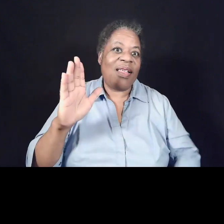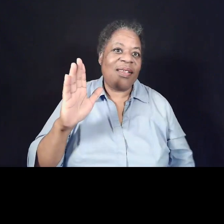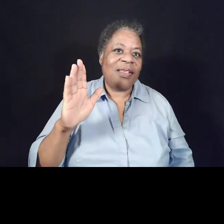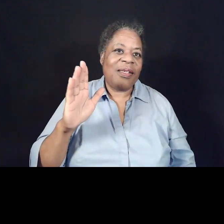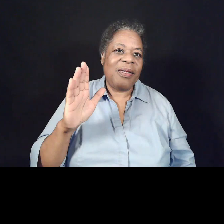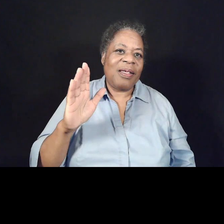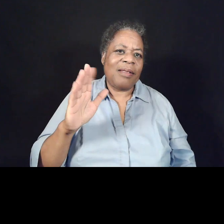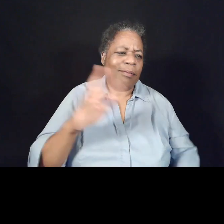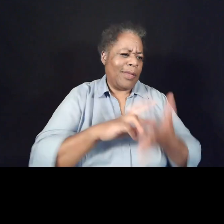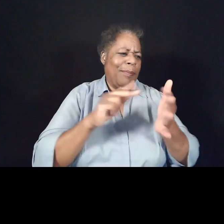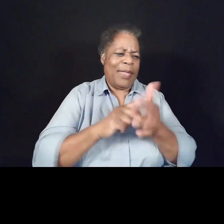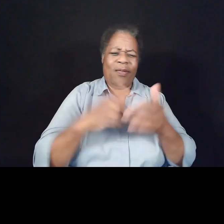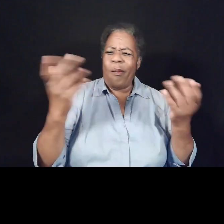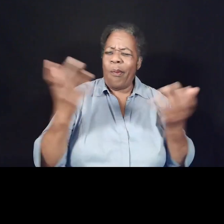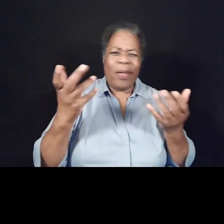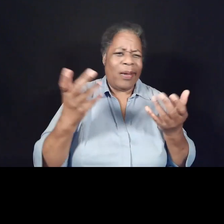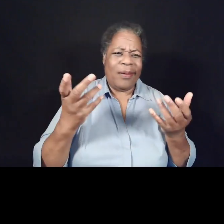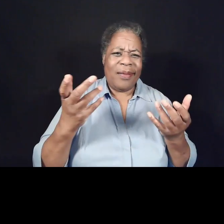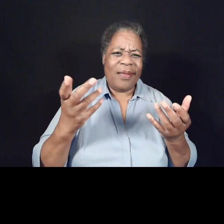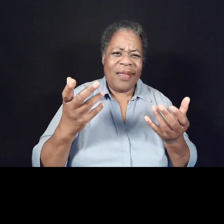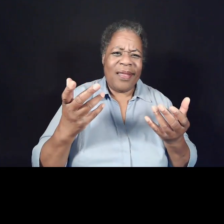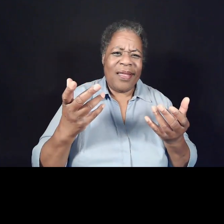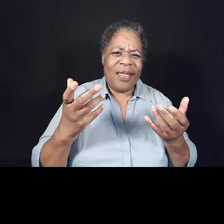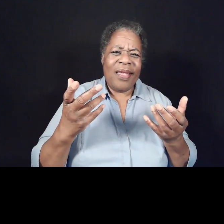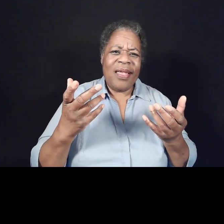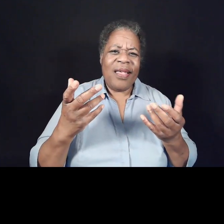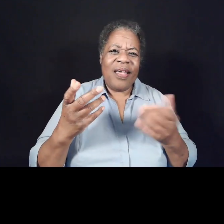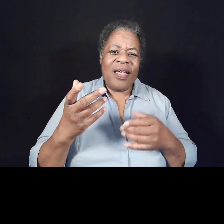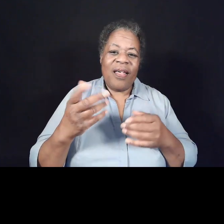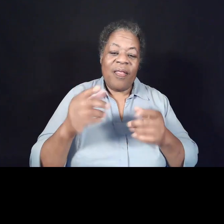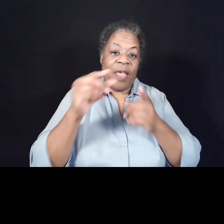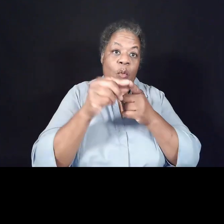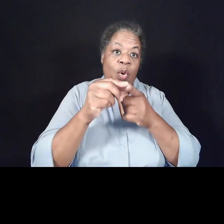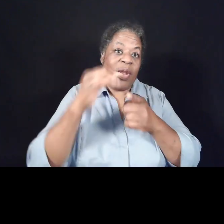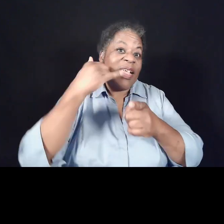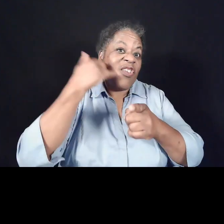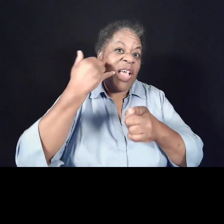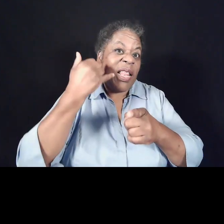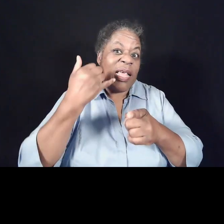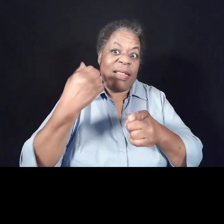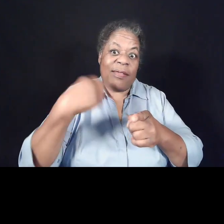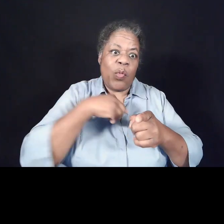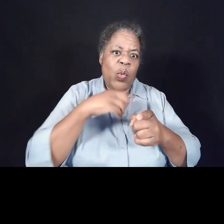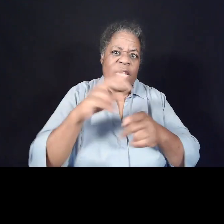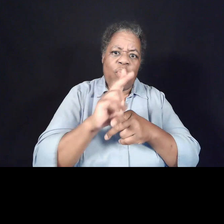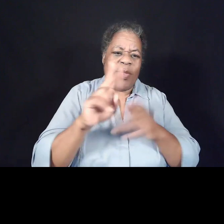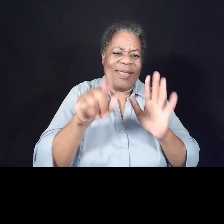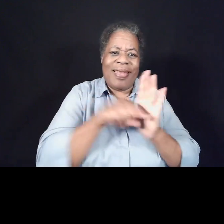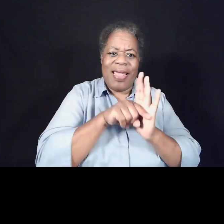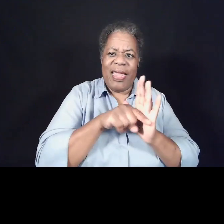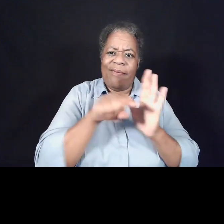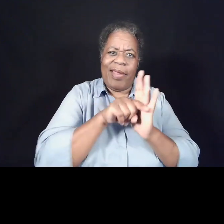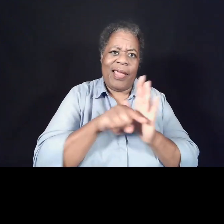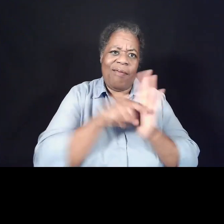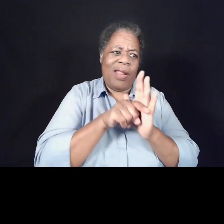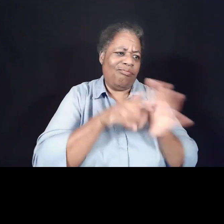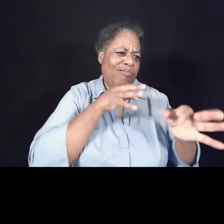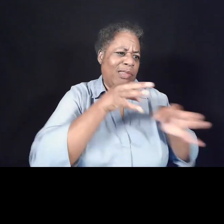Now, what does that mean exactly? I mean, we typically use the word jealous in a negative sense to